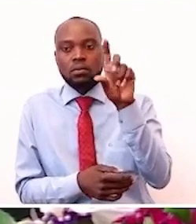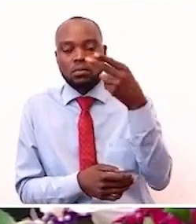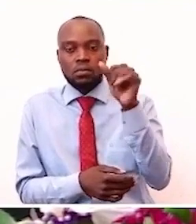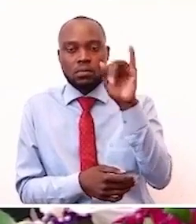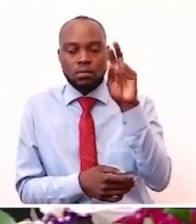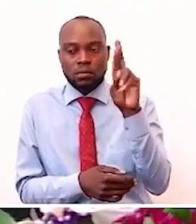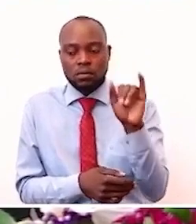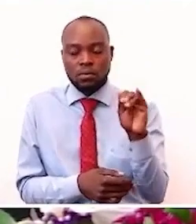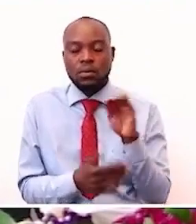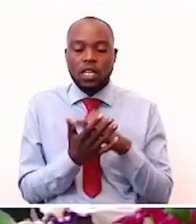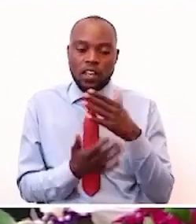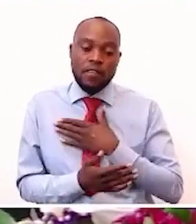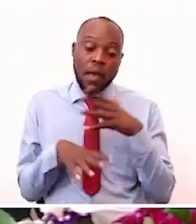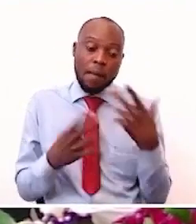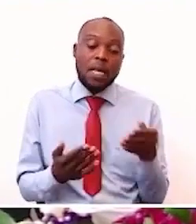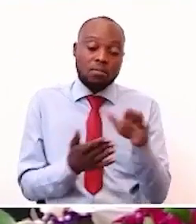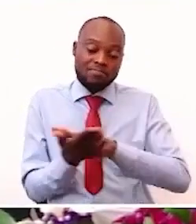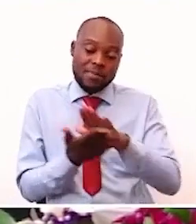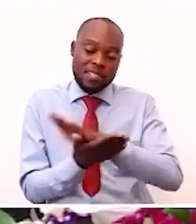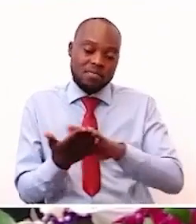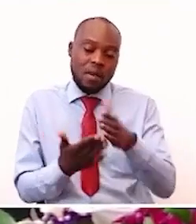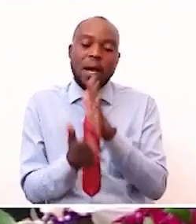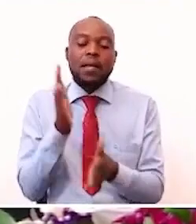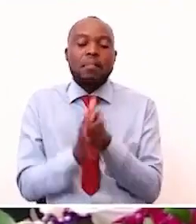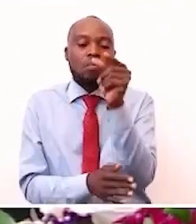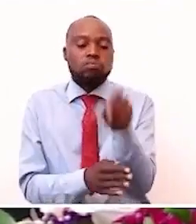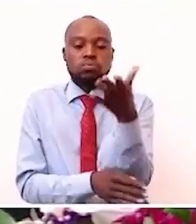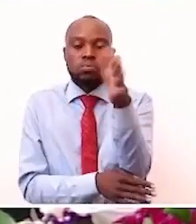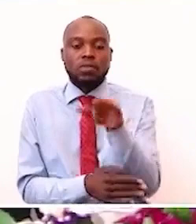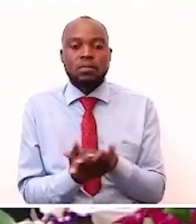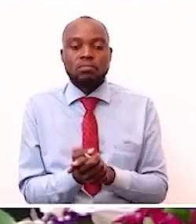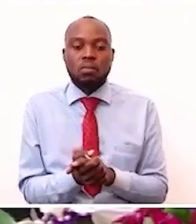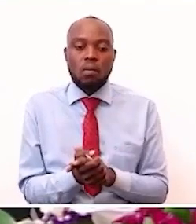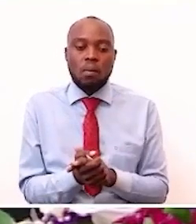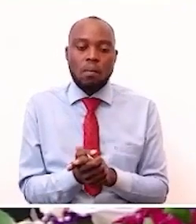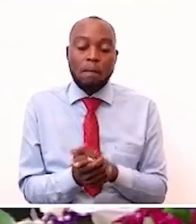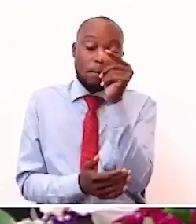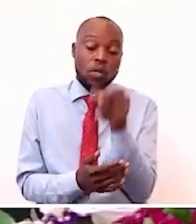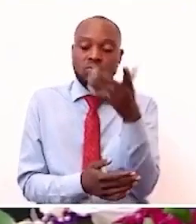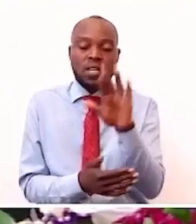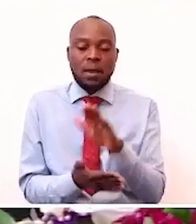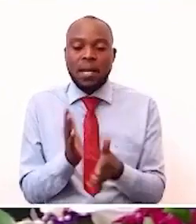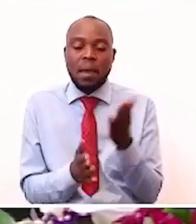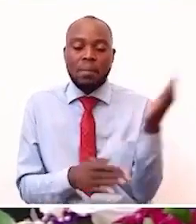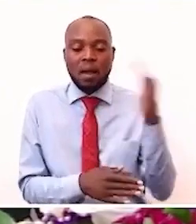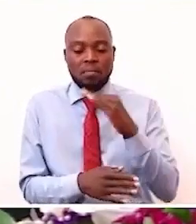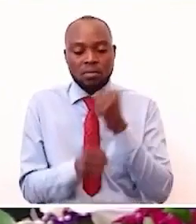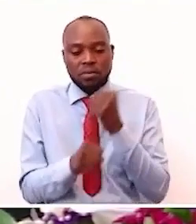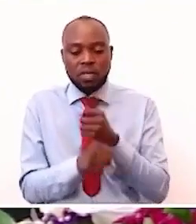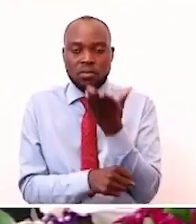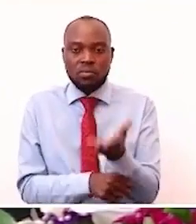we've been waiting for. There's nobody else. Nobody else is going to do this work. So I think for me, that